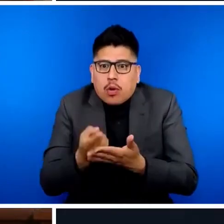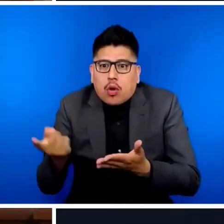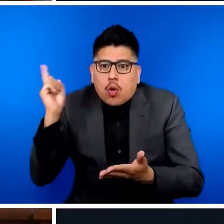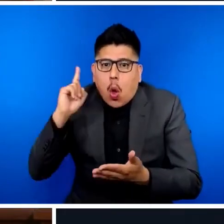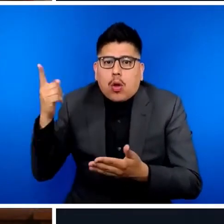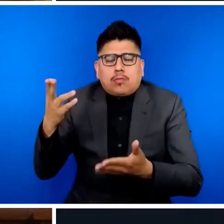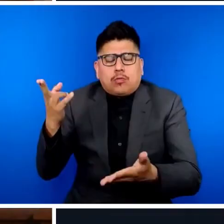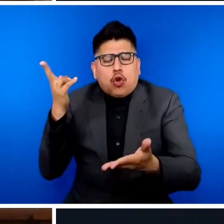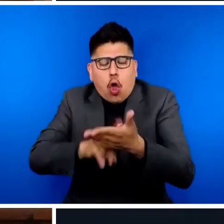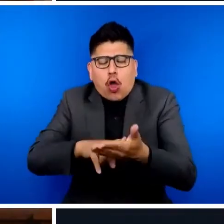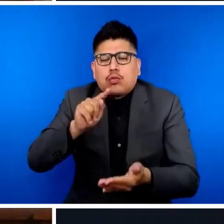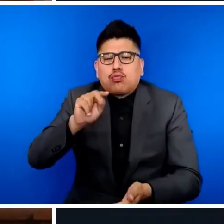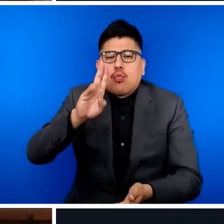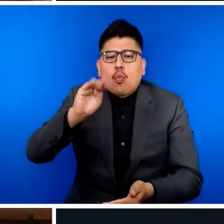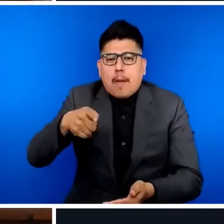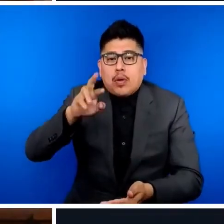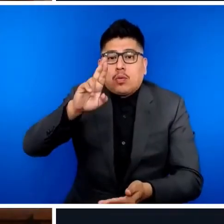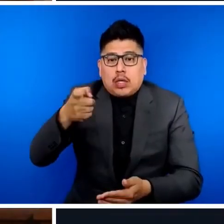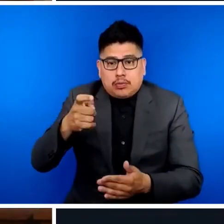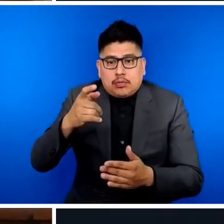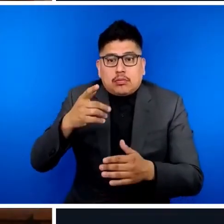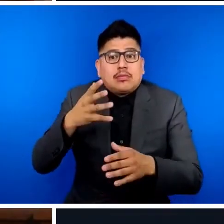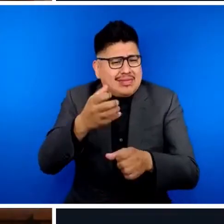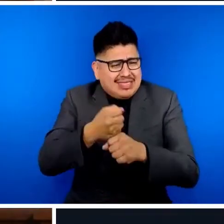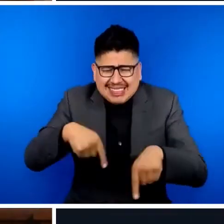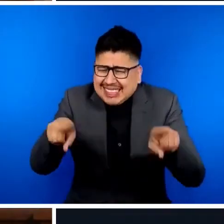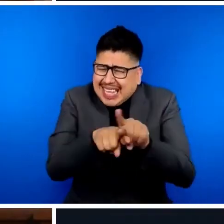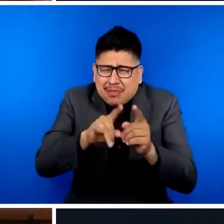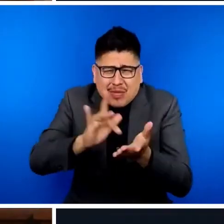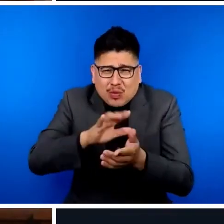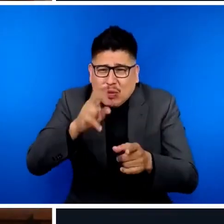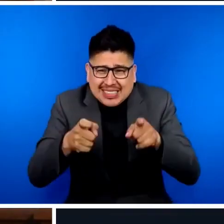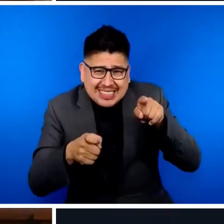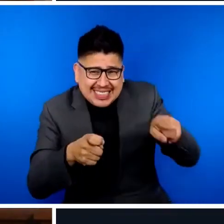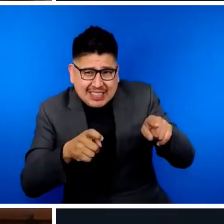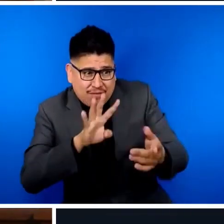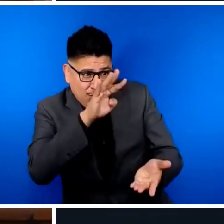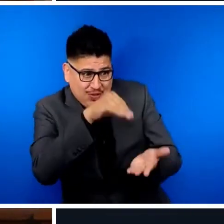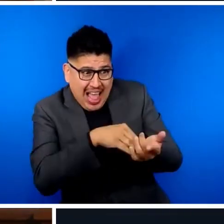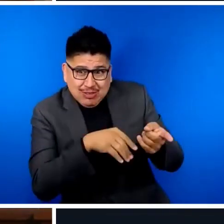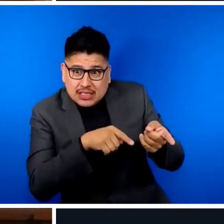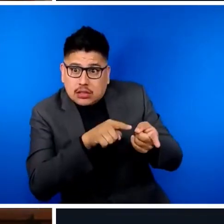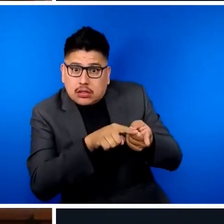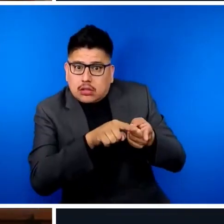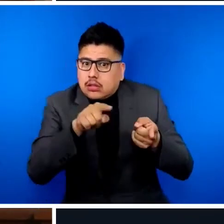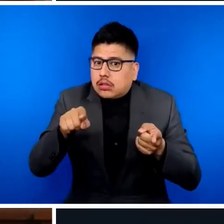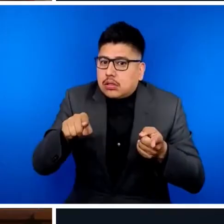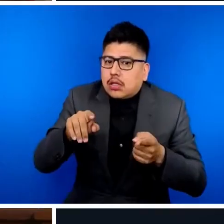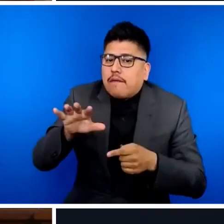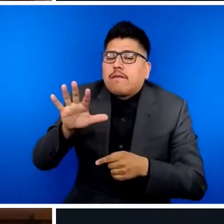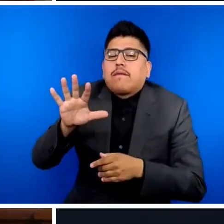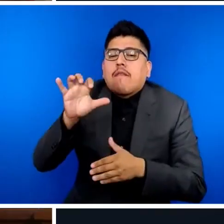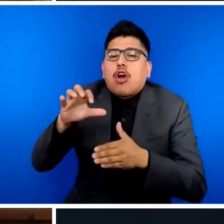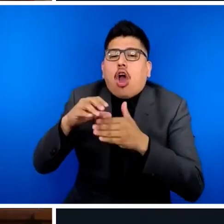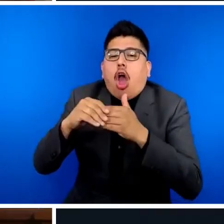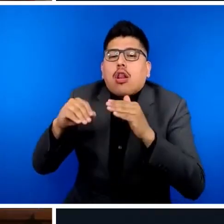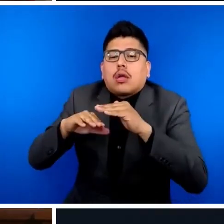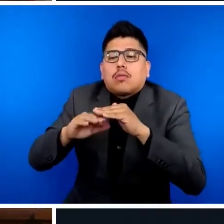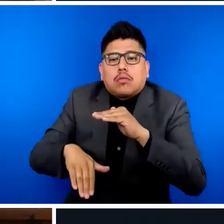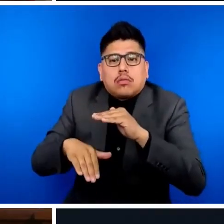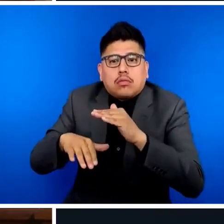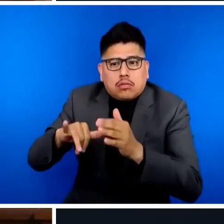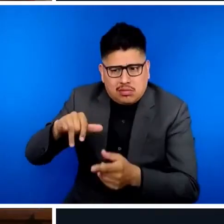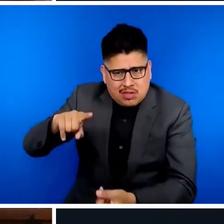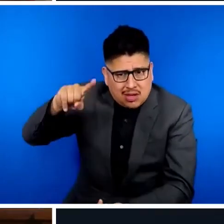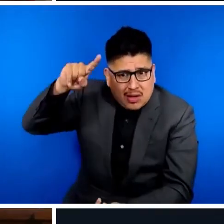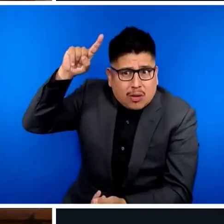website and got that same drug that cost $4,000, got it for under $500, a reduction of much more, actually,